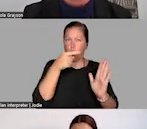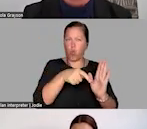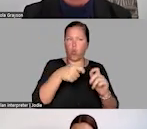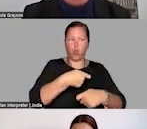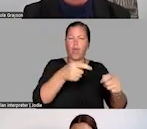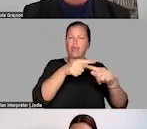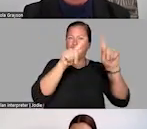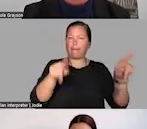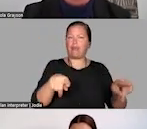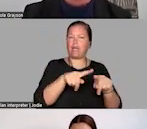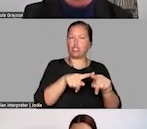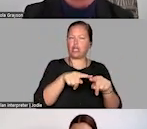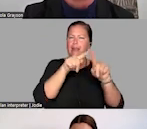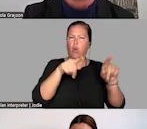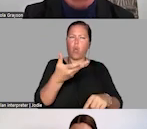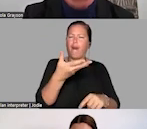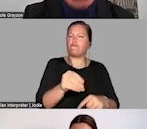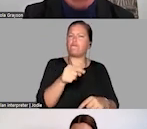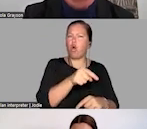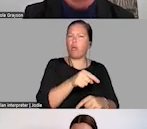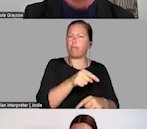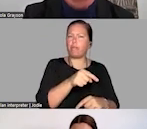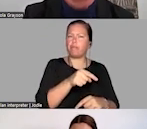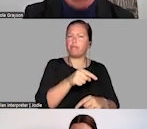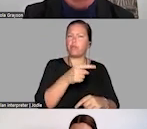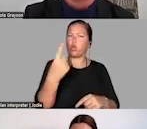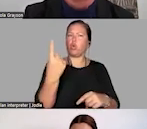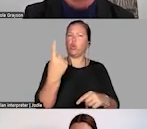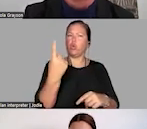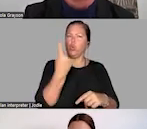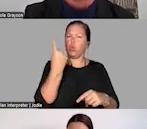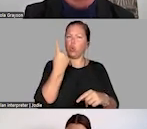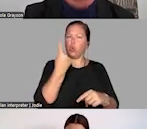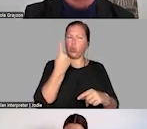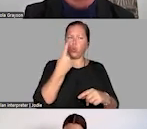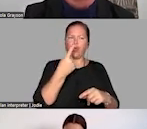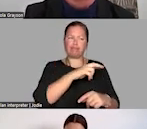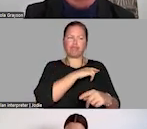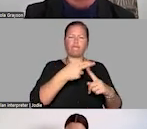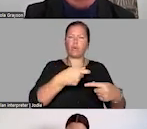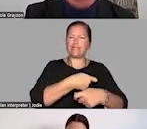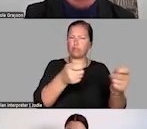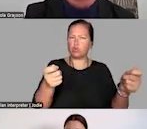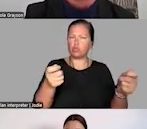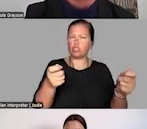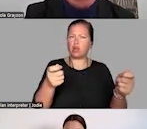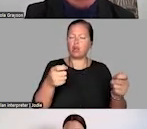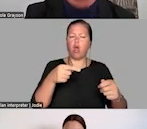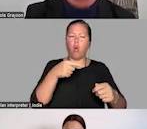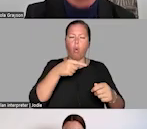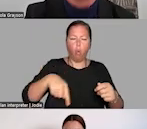has been coming from, who are basically amplifying the distribution. And all this